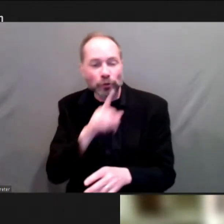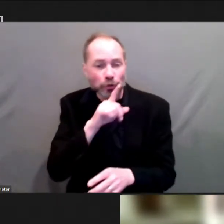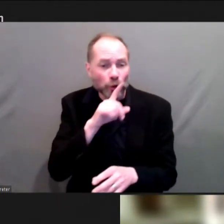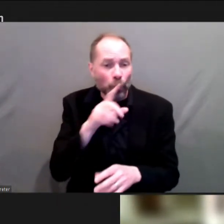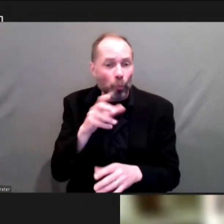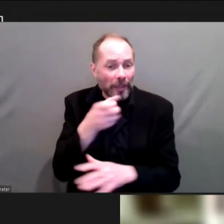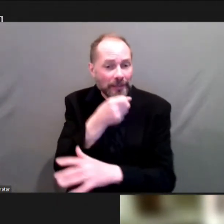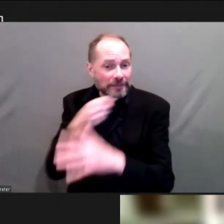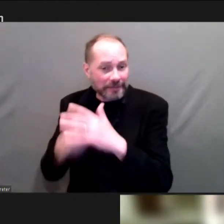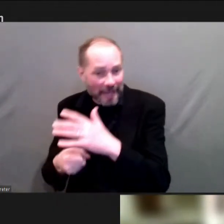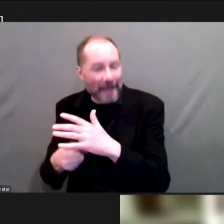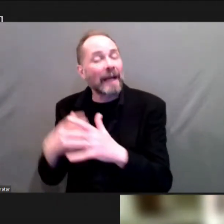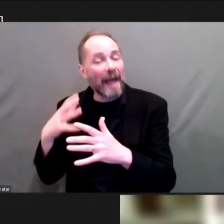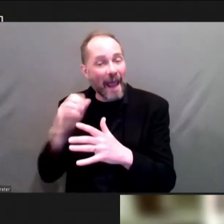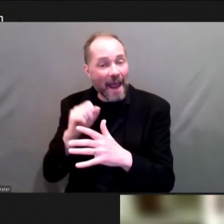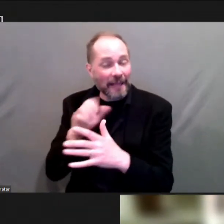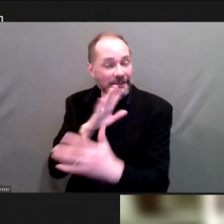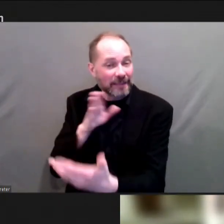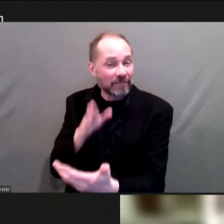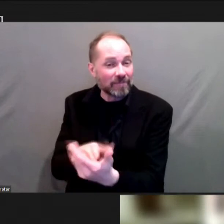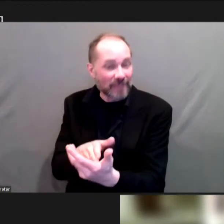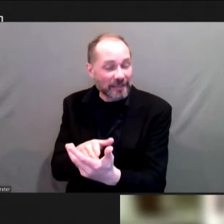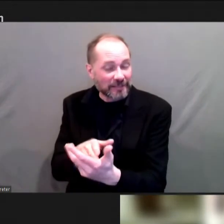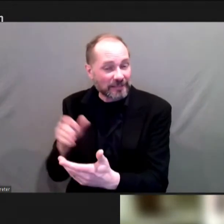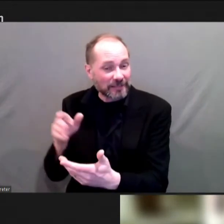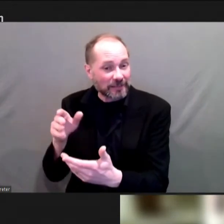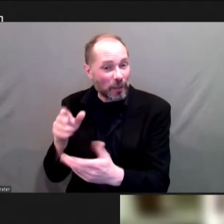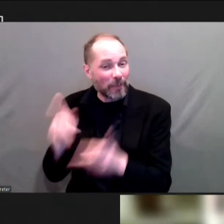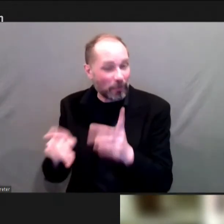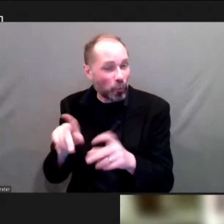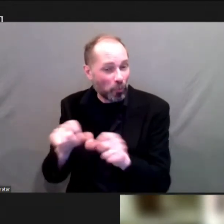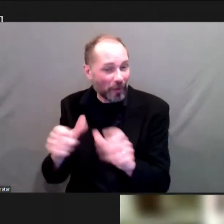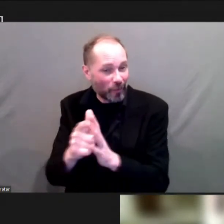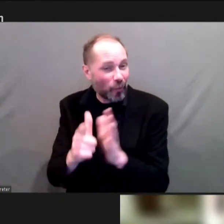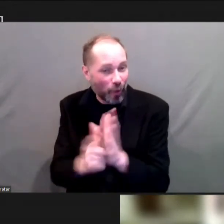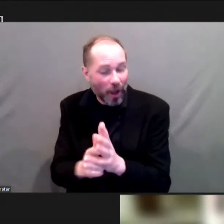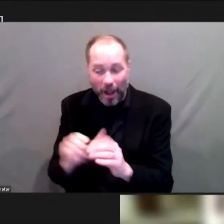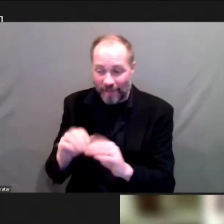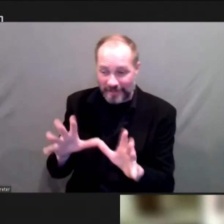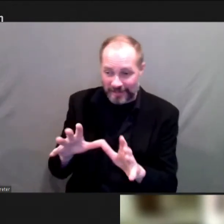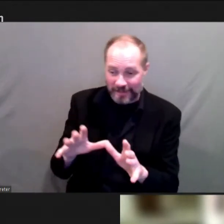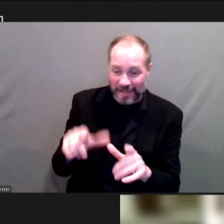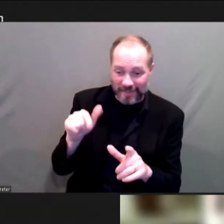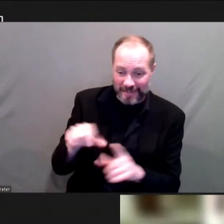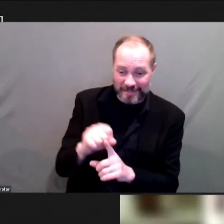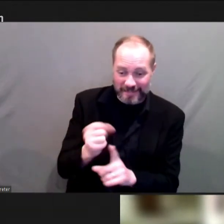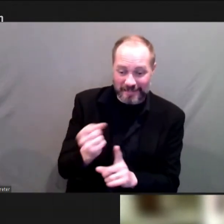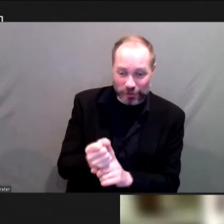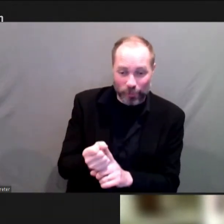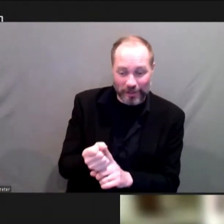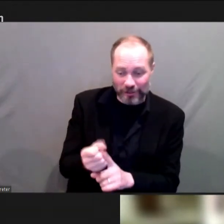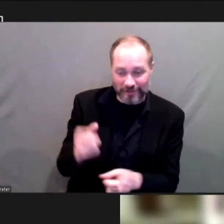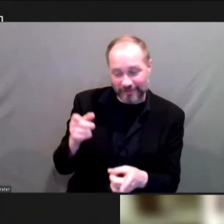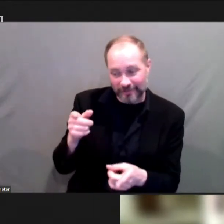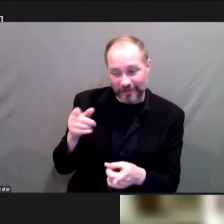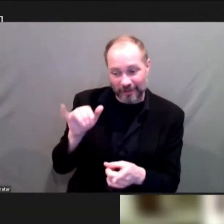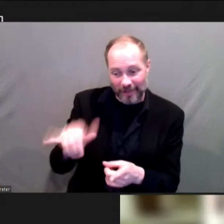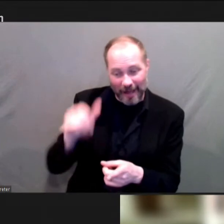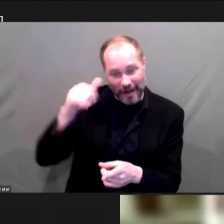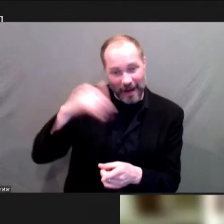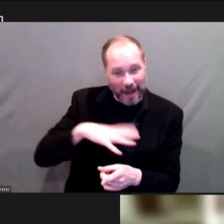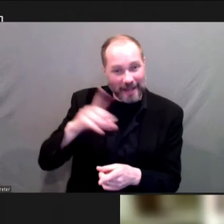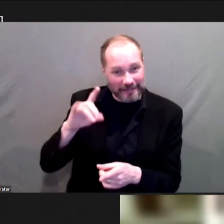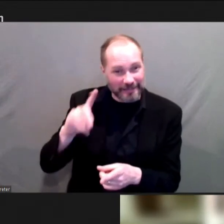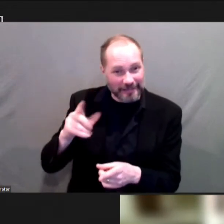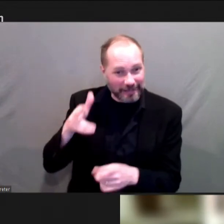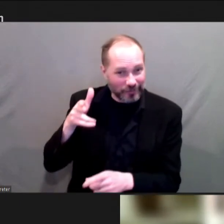and convicting criminals. In this case, obviously, the criminal died in the act. But at this point, I just want to send